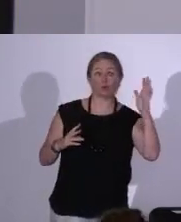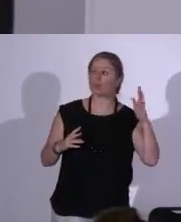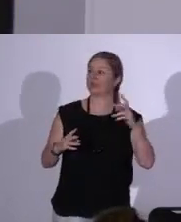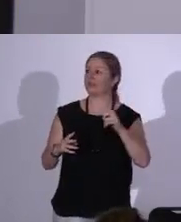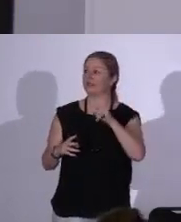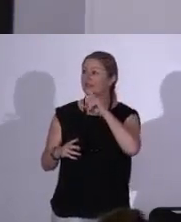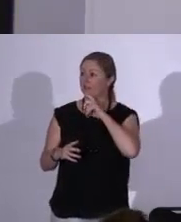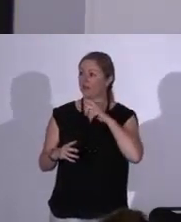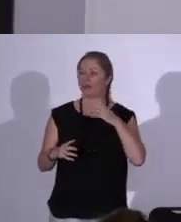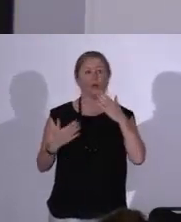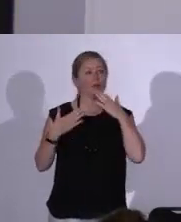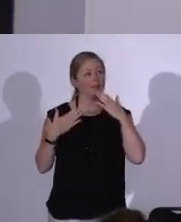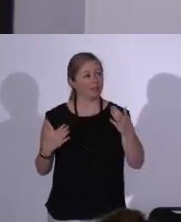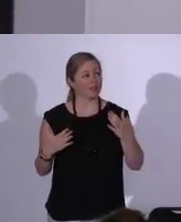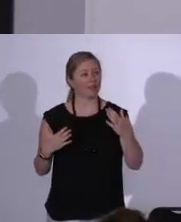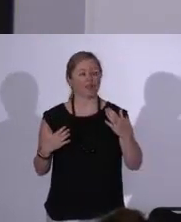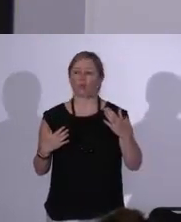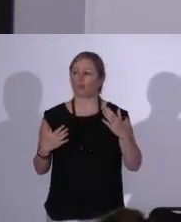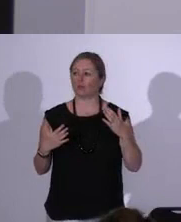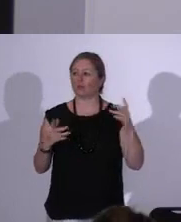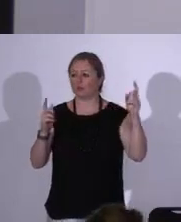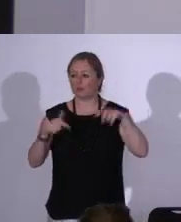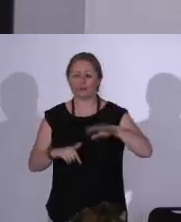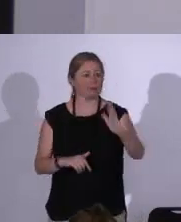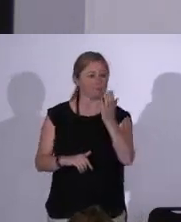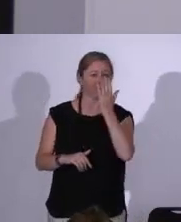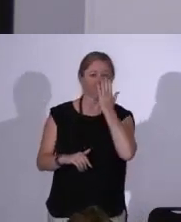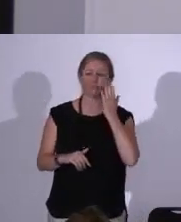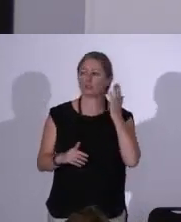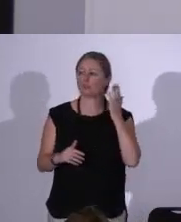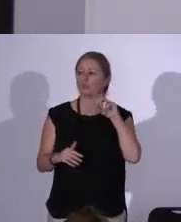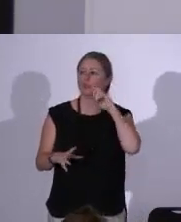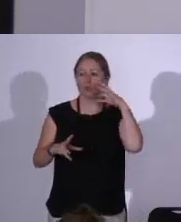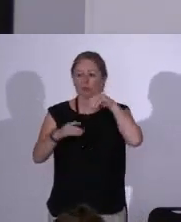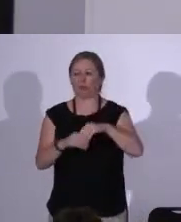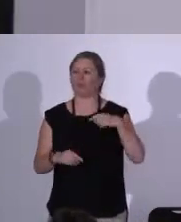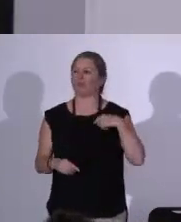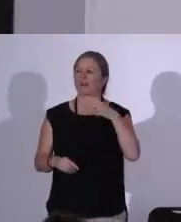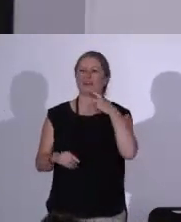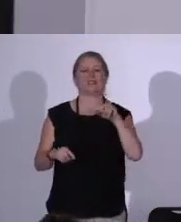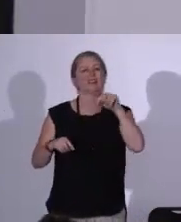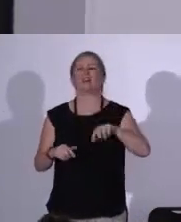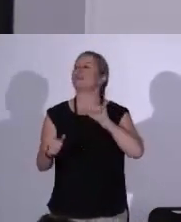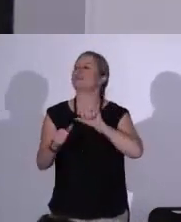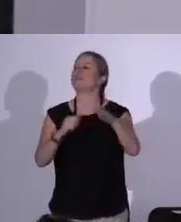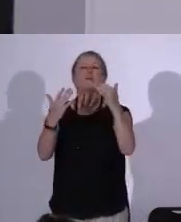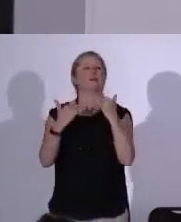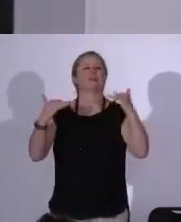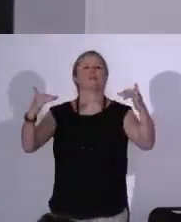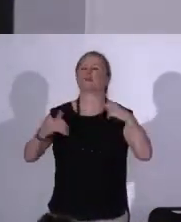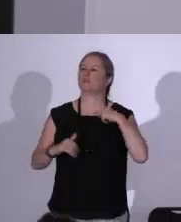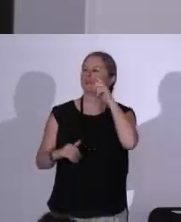up upon very short notice. But I said, don't worry, this is the best audience you can present in front